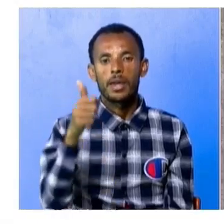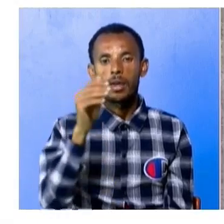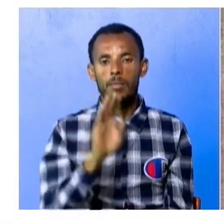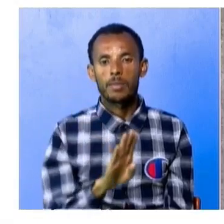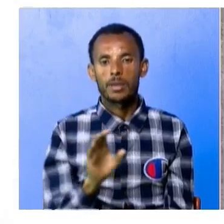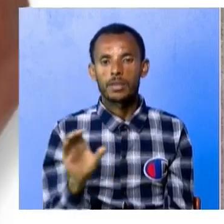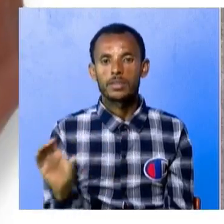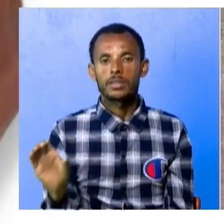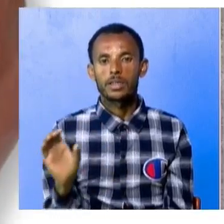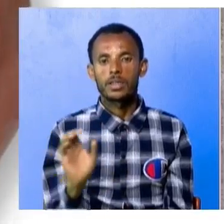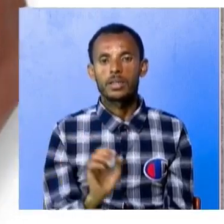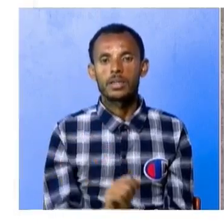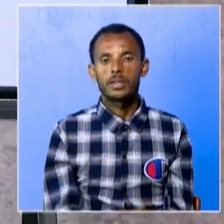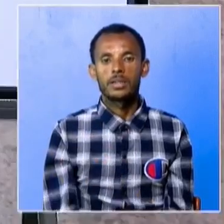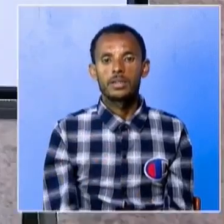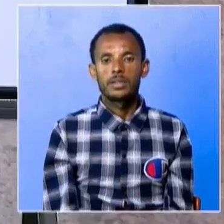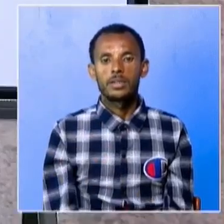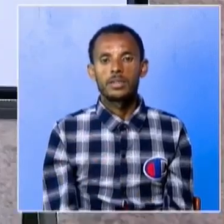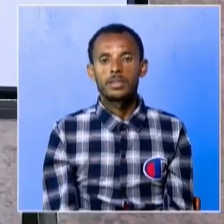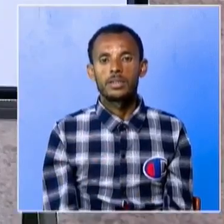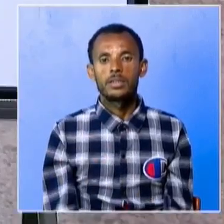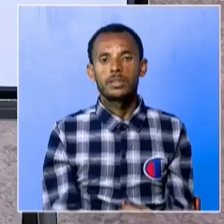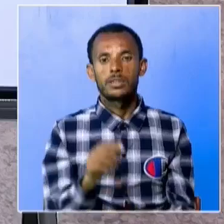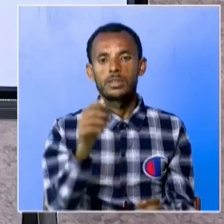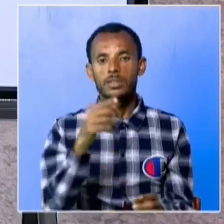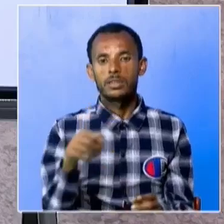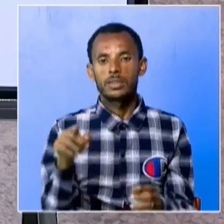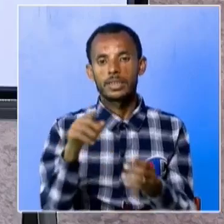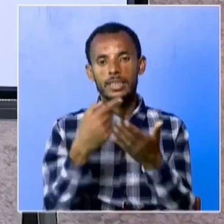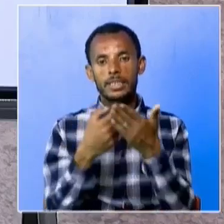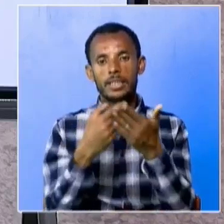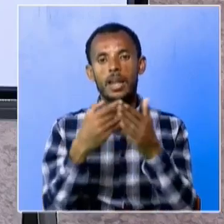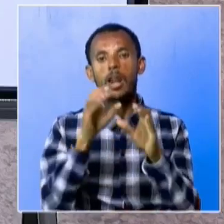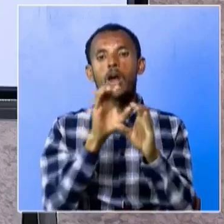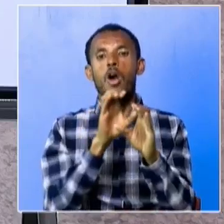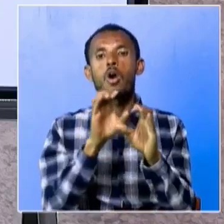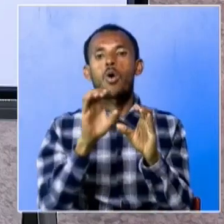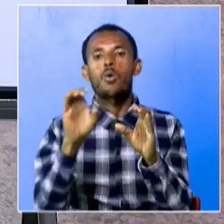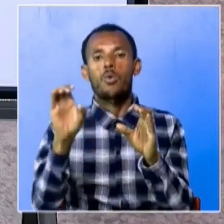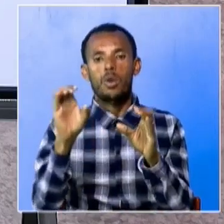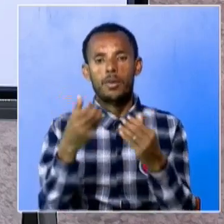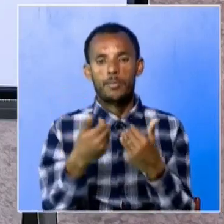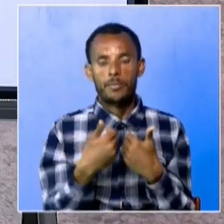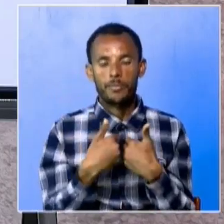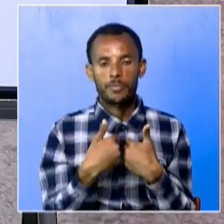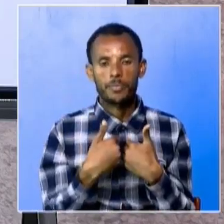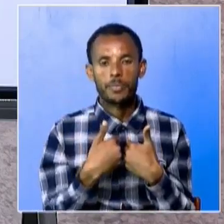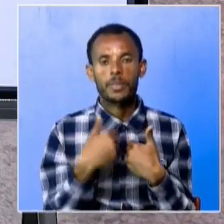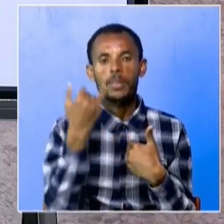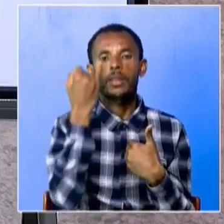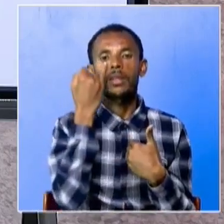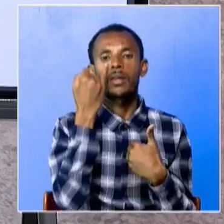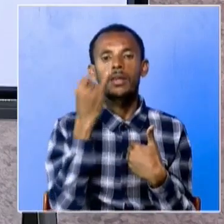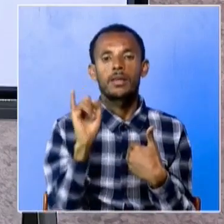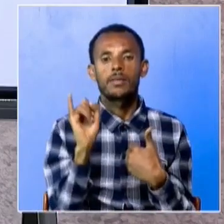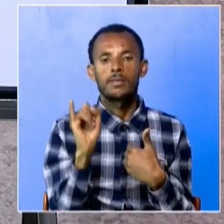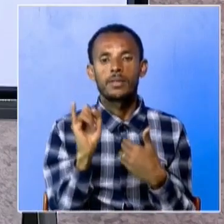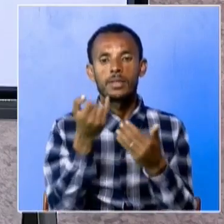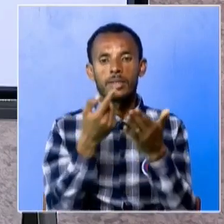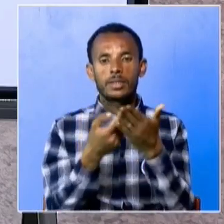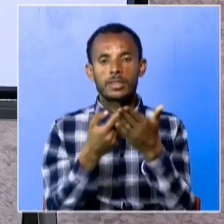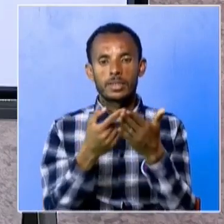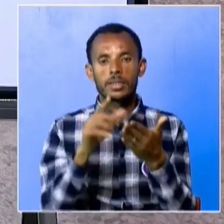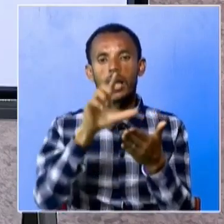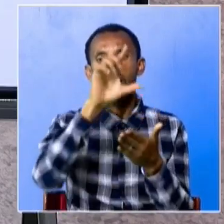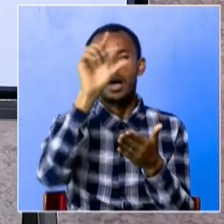this is B, this is C. Okay, these are chords. So if this